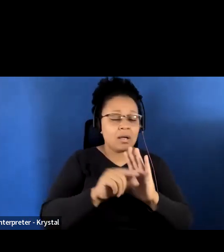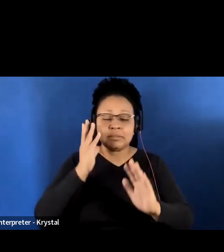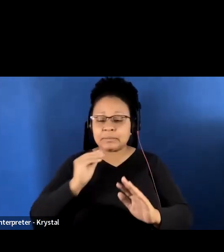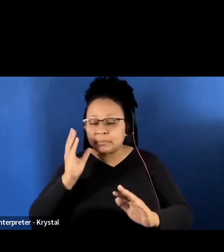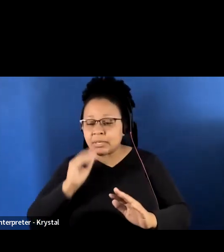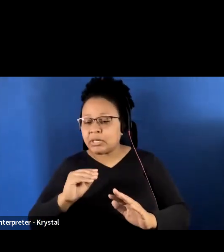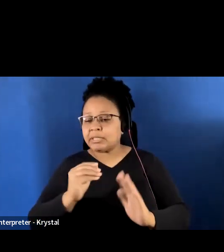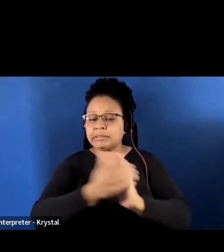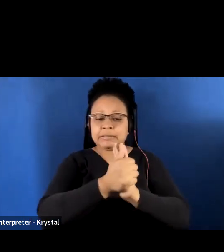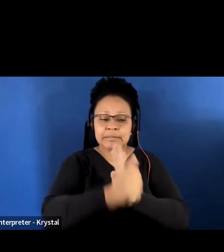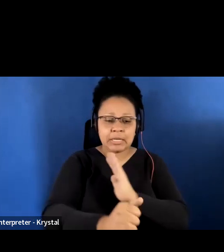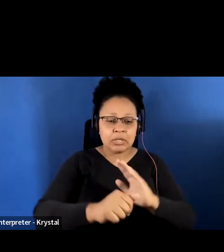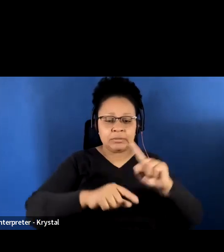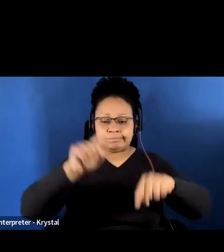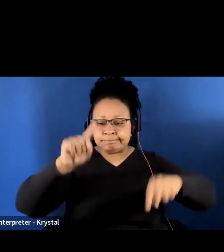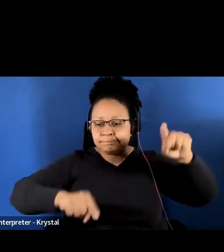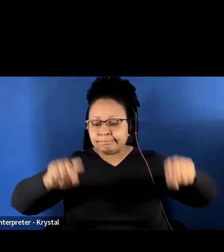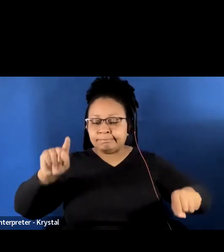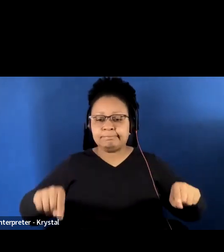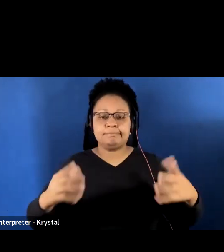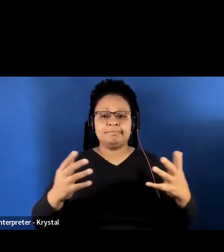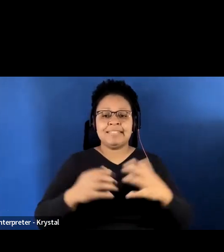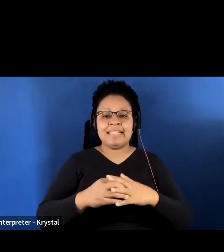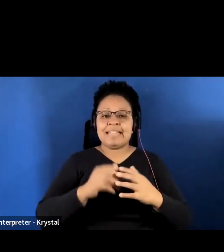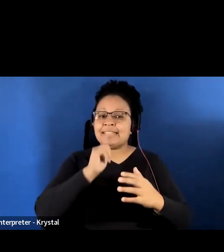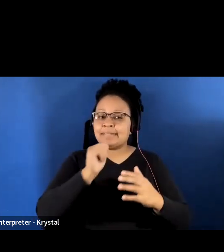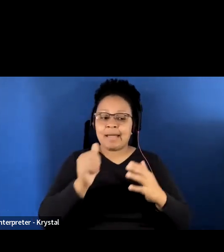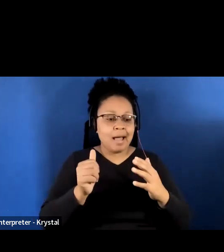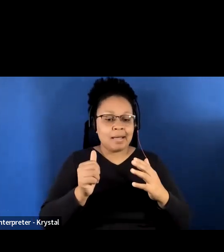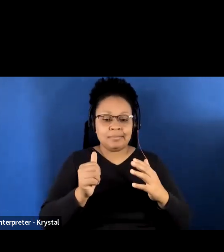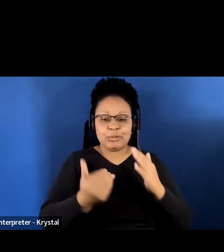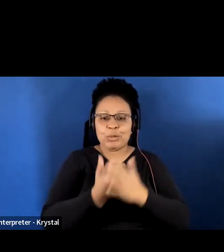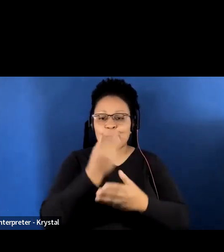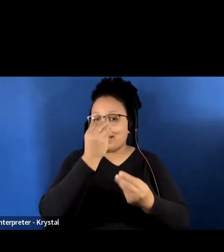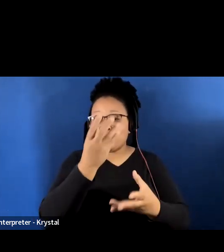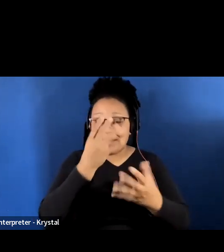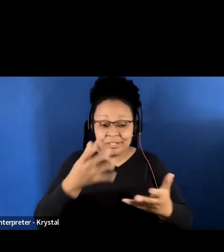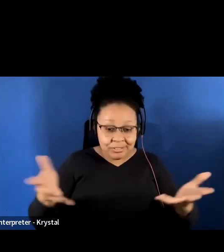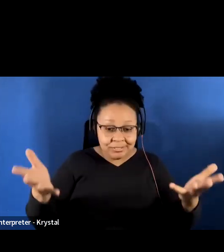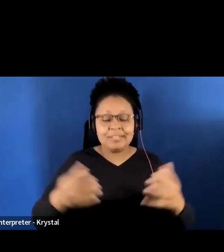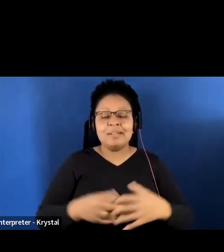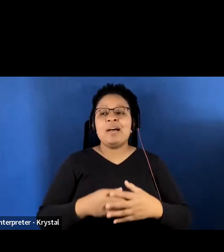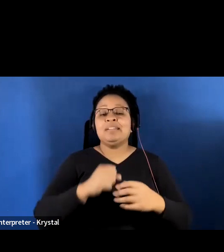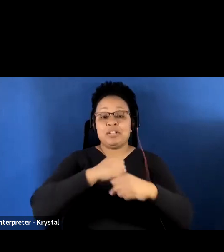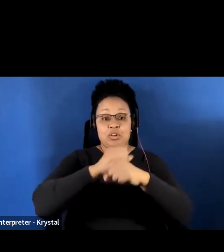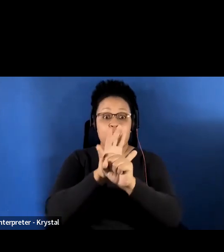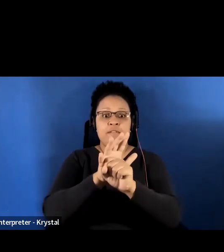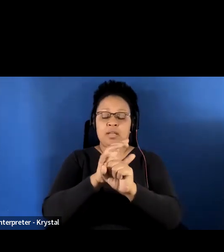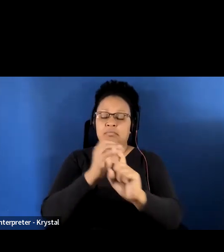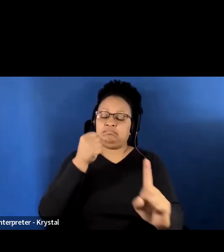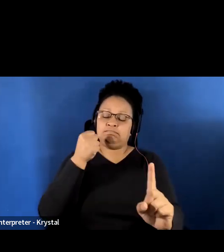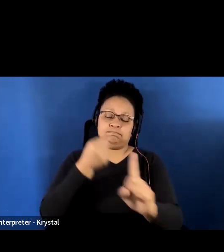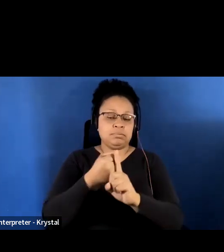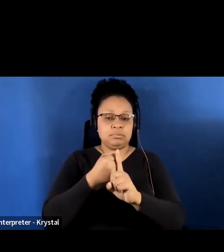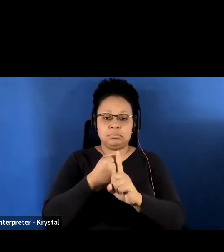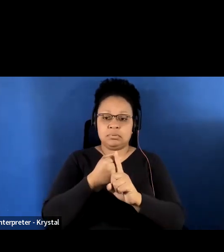and expertise. This is not news to anyone on the call, but COVID has greatly impacted all of